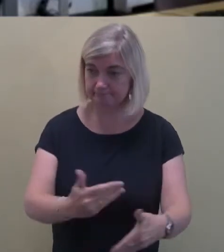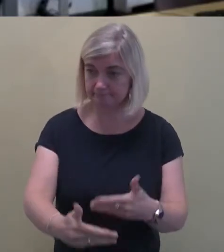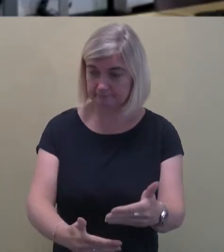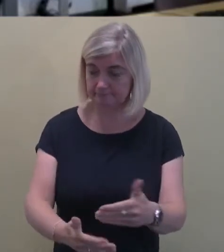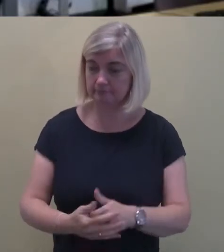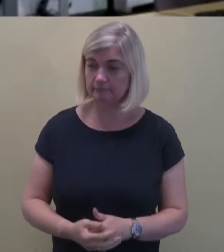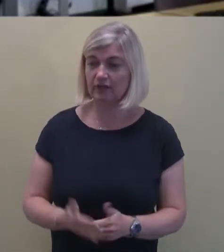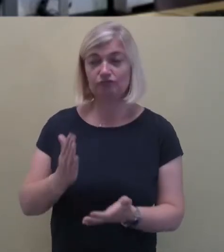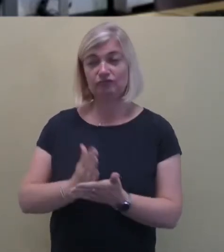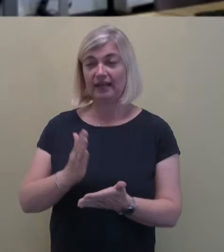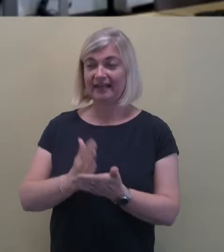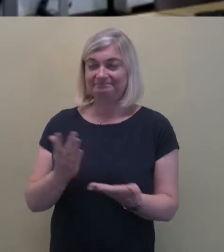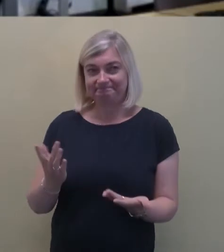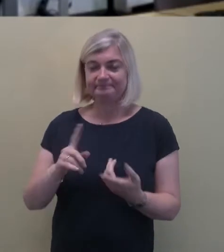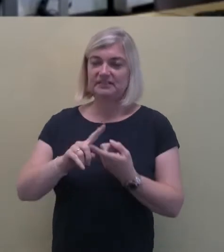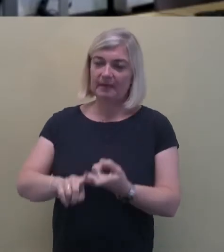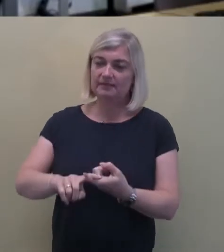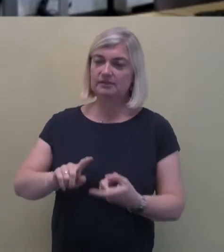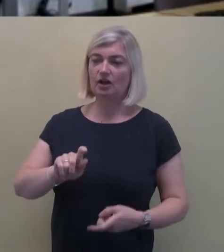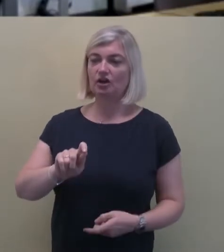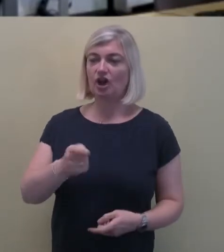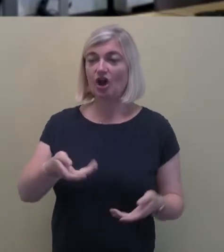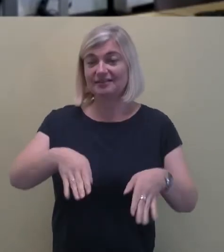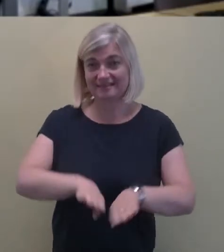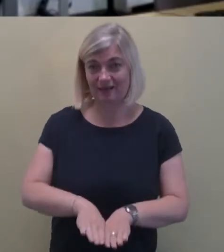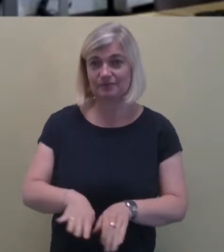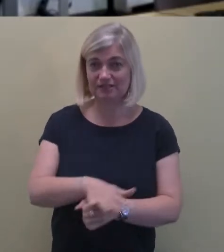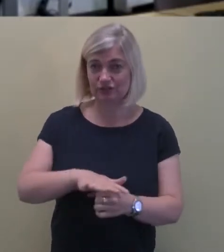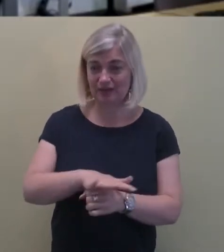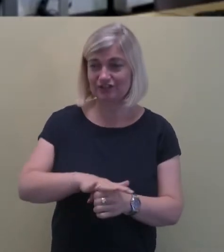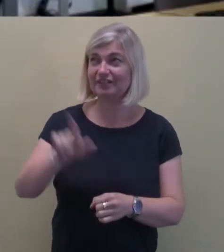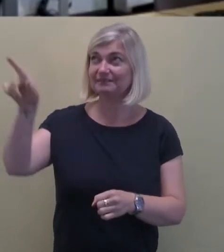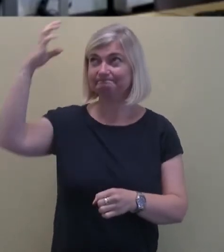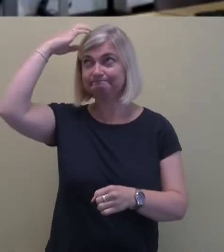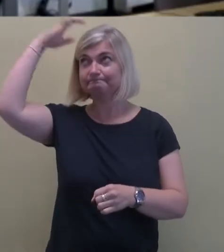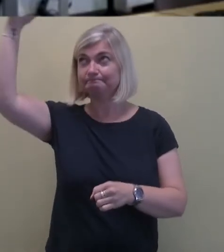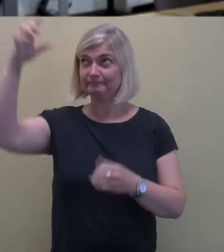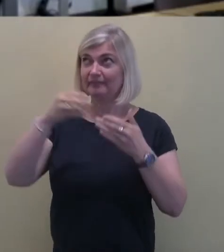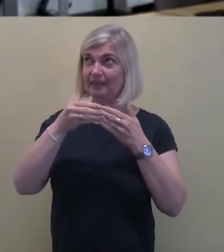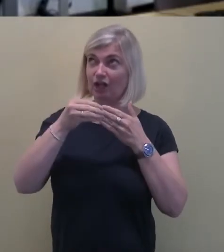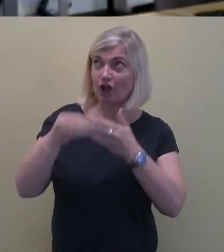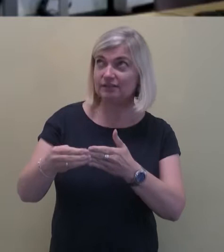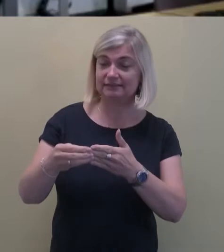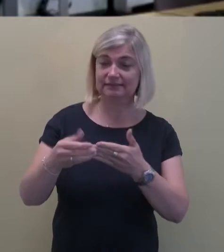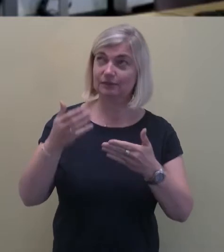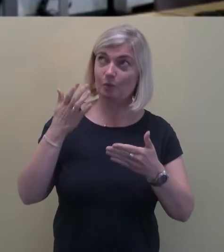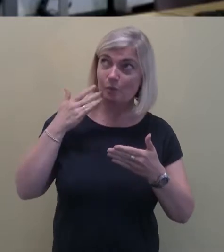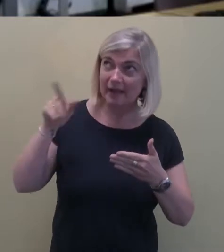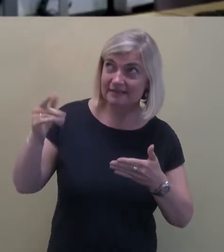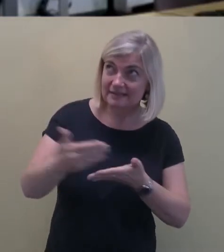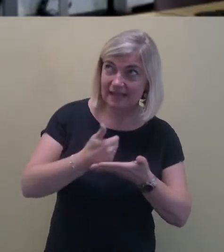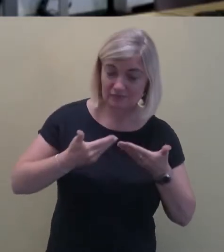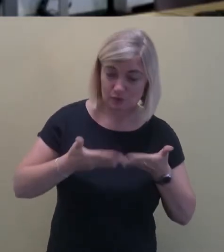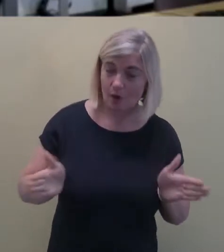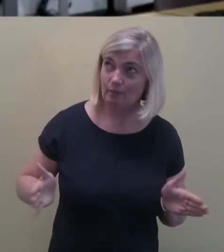that sorted when we do meet you during summer, hopefully at some time. So do keep applying. We will contact you. We